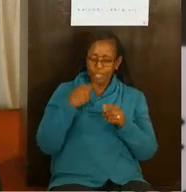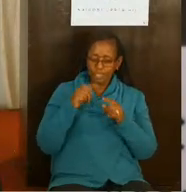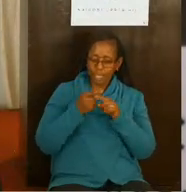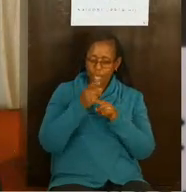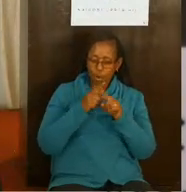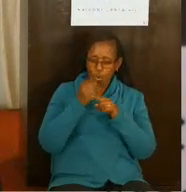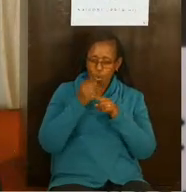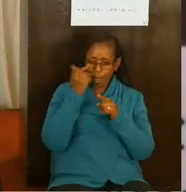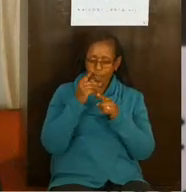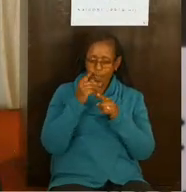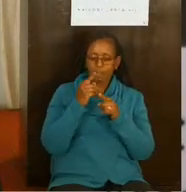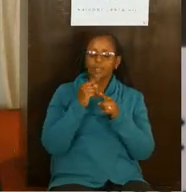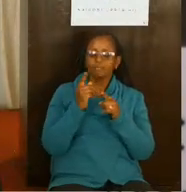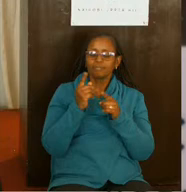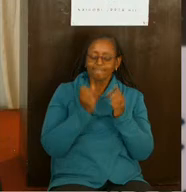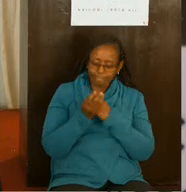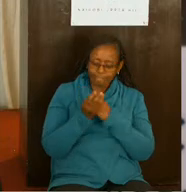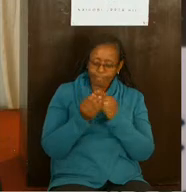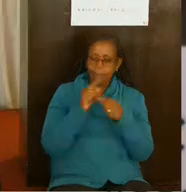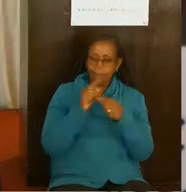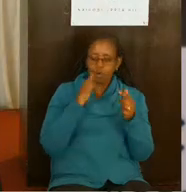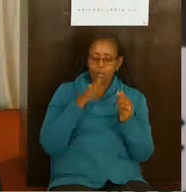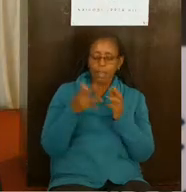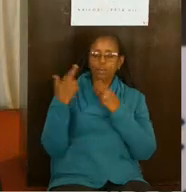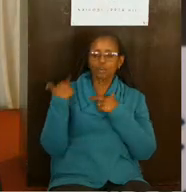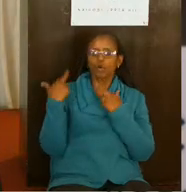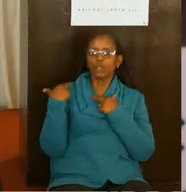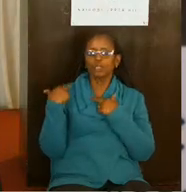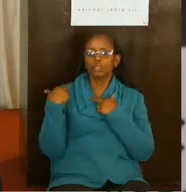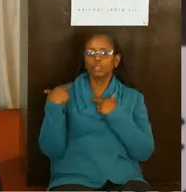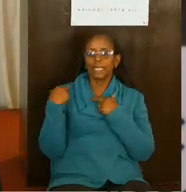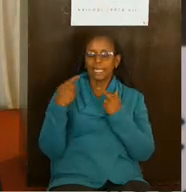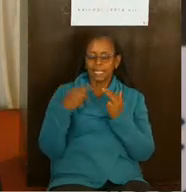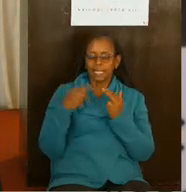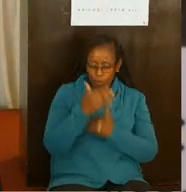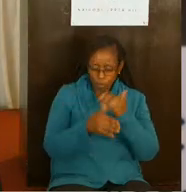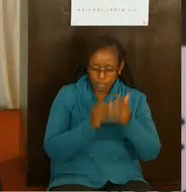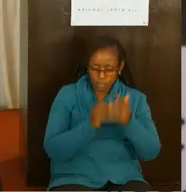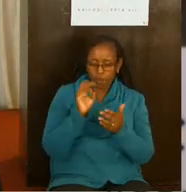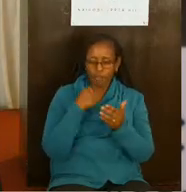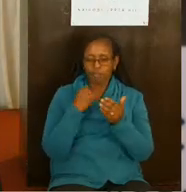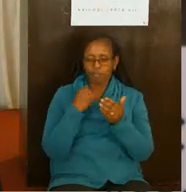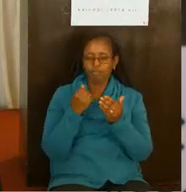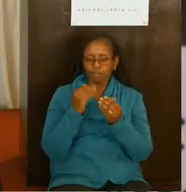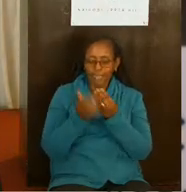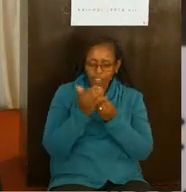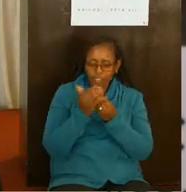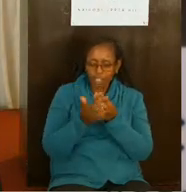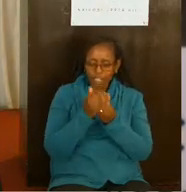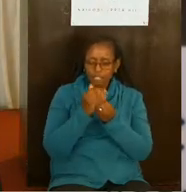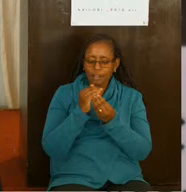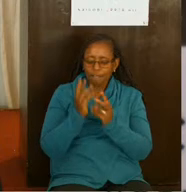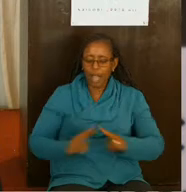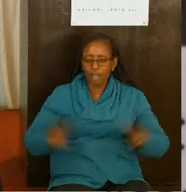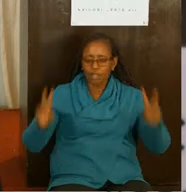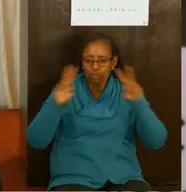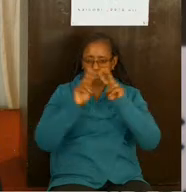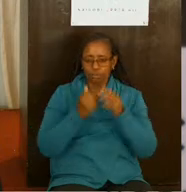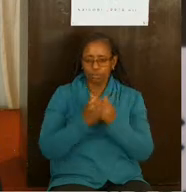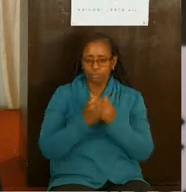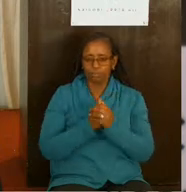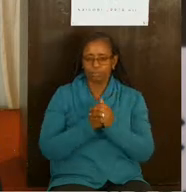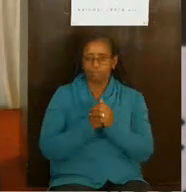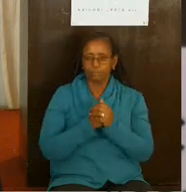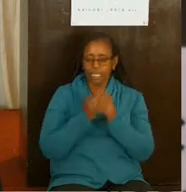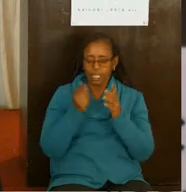and women's roles in this whole process of nurturing values in